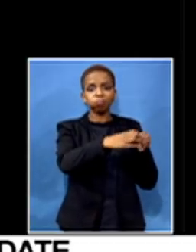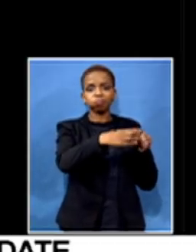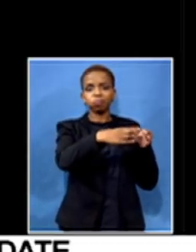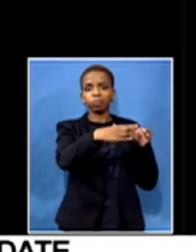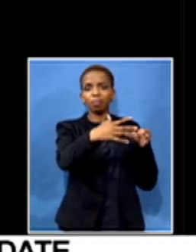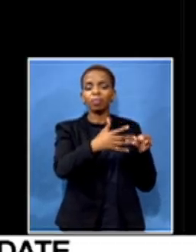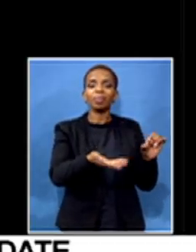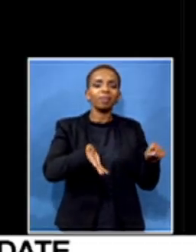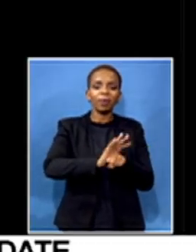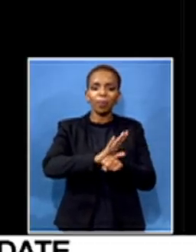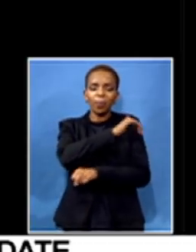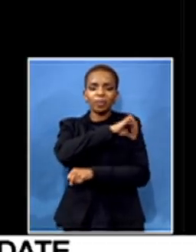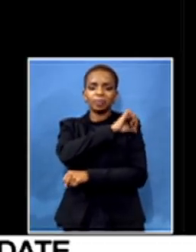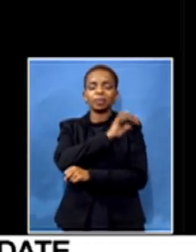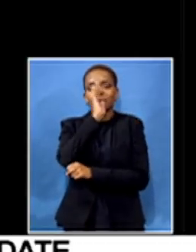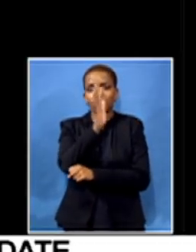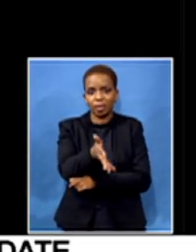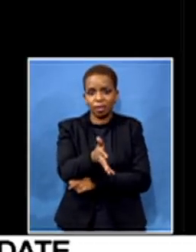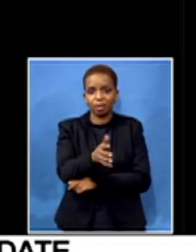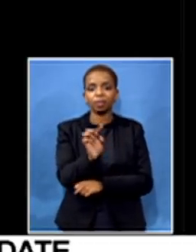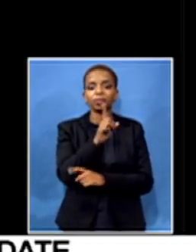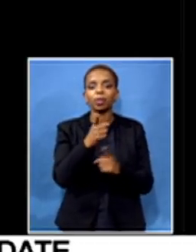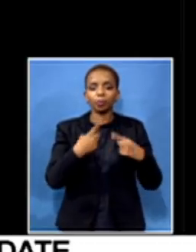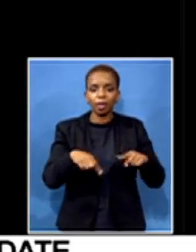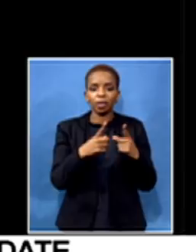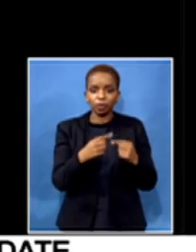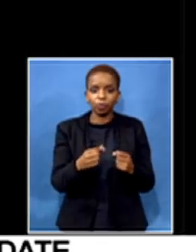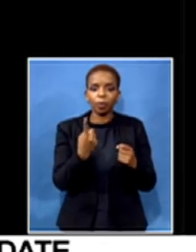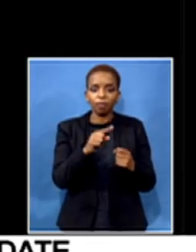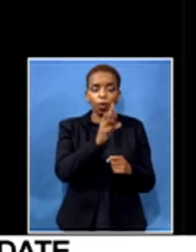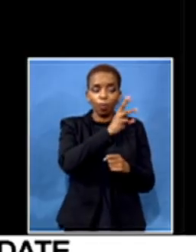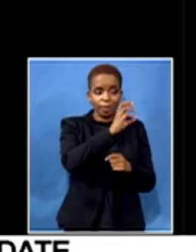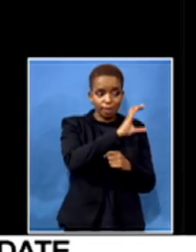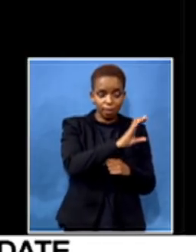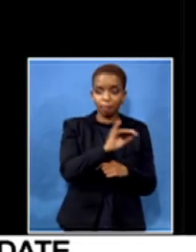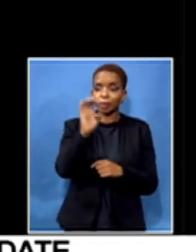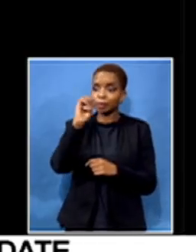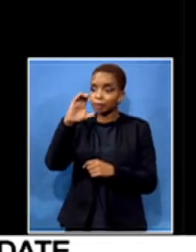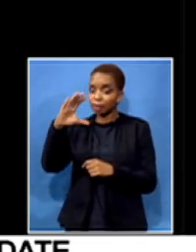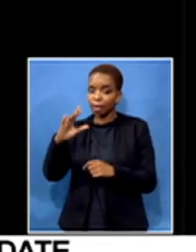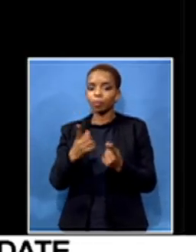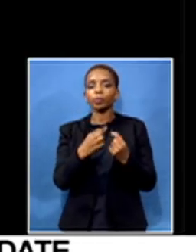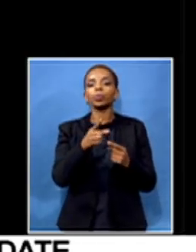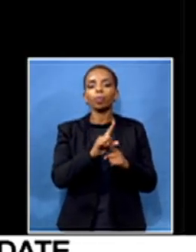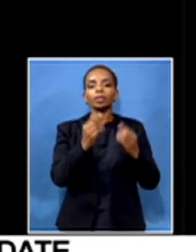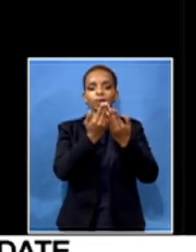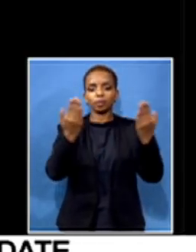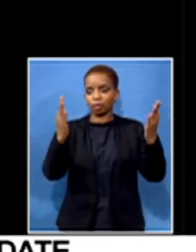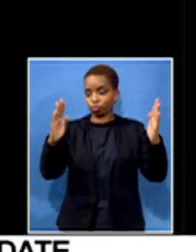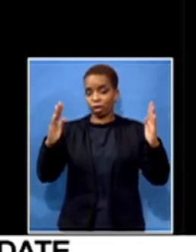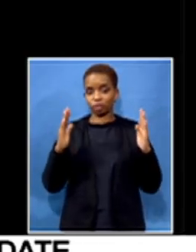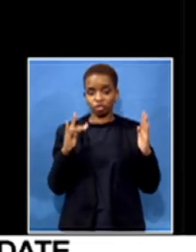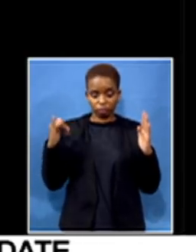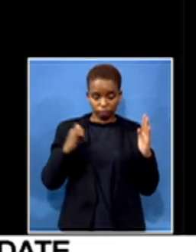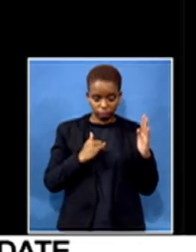Cape, in all the hotspots. So that is the plan for both isolation as well as for quarantine. And when we